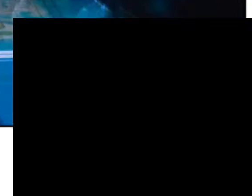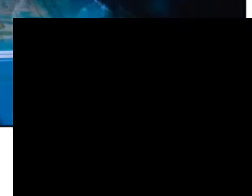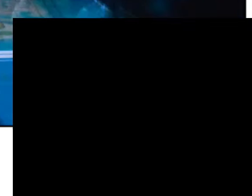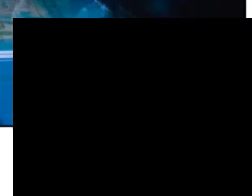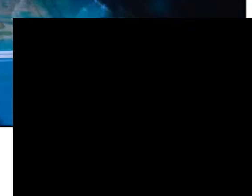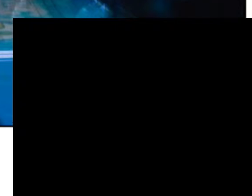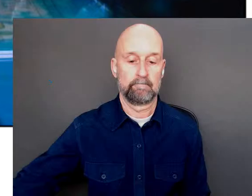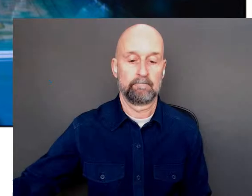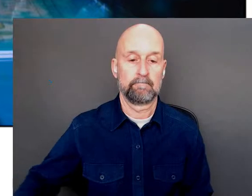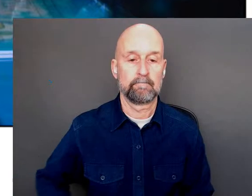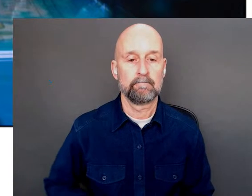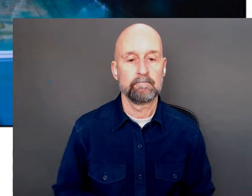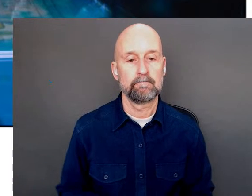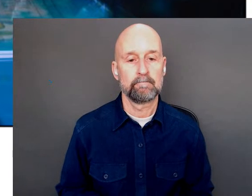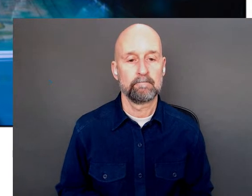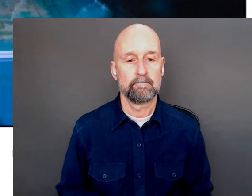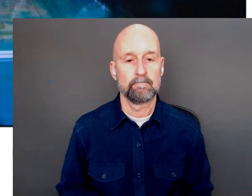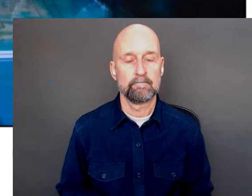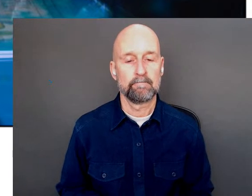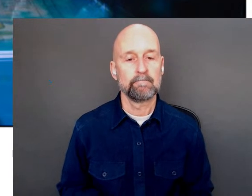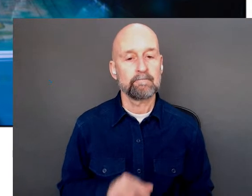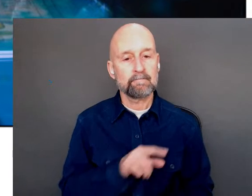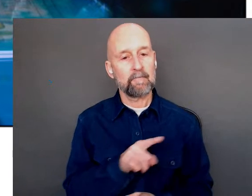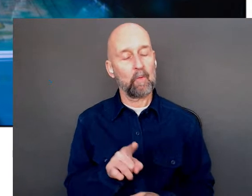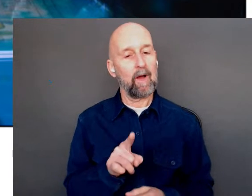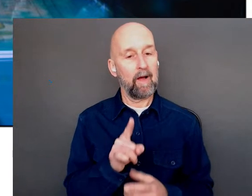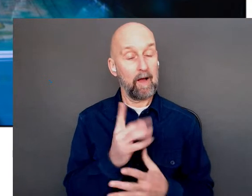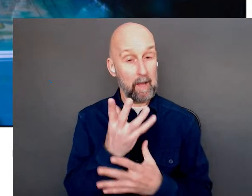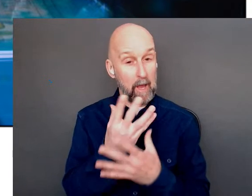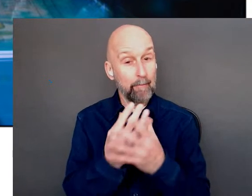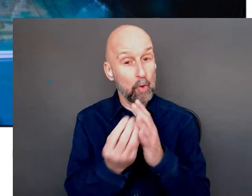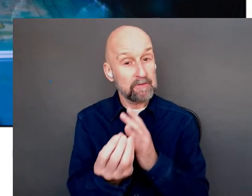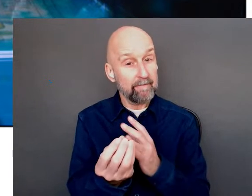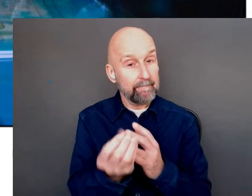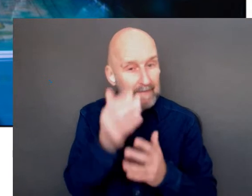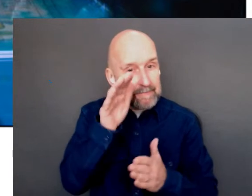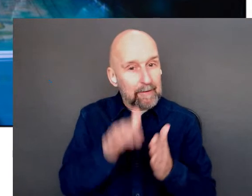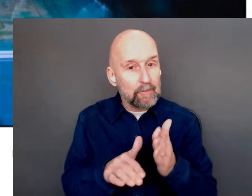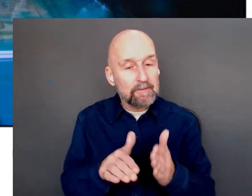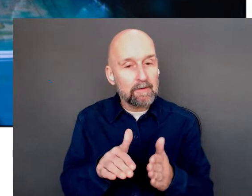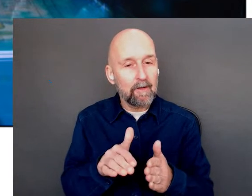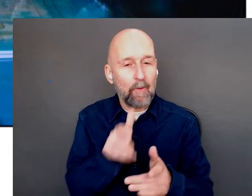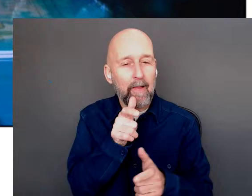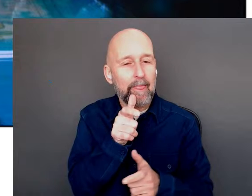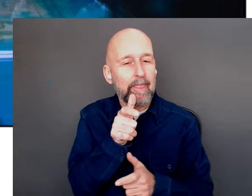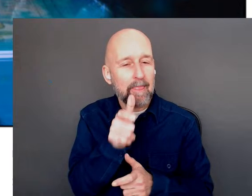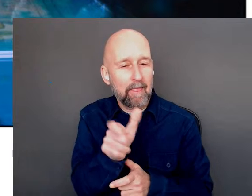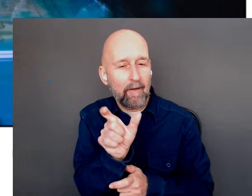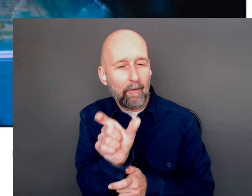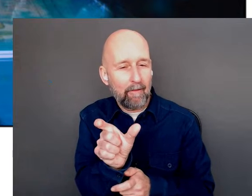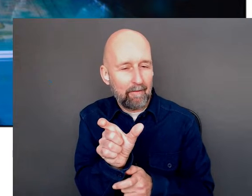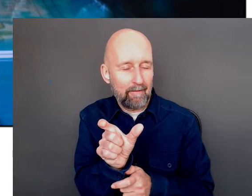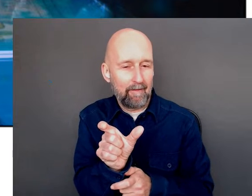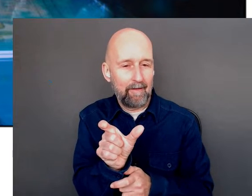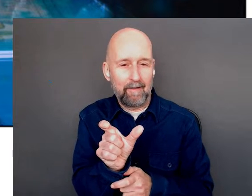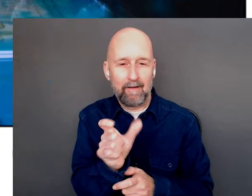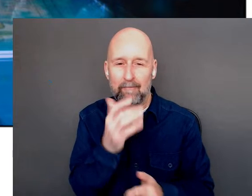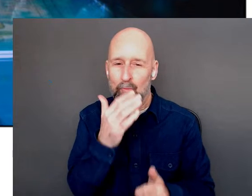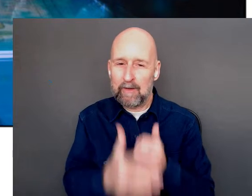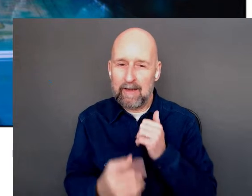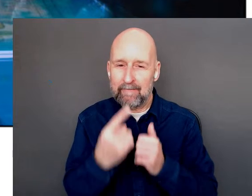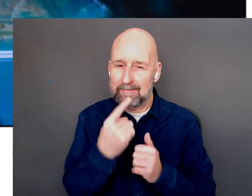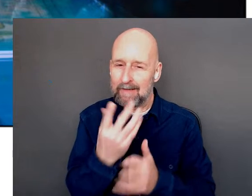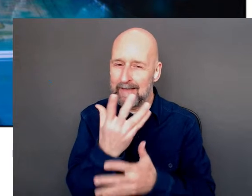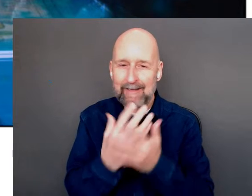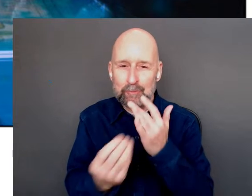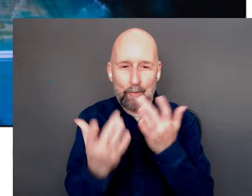So it was really an immersive experience just before the buzzword came to be. I think we didn't even call that an immersive exhibit, like